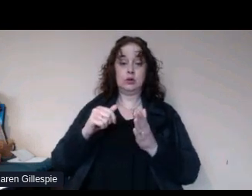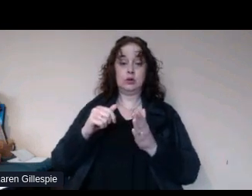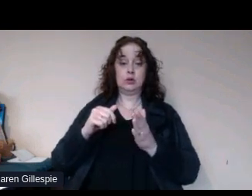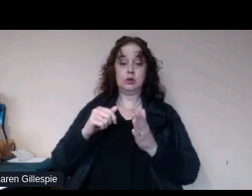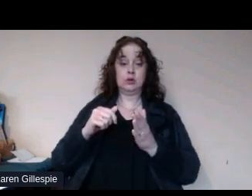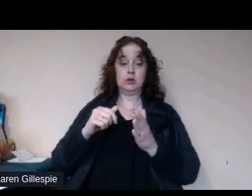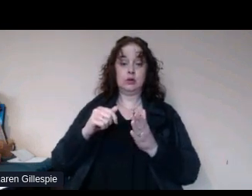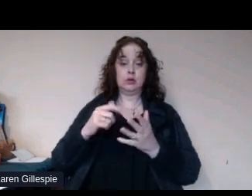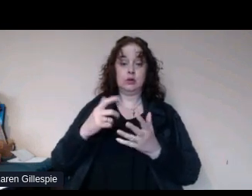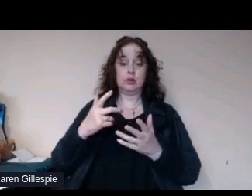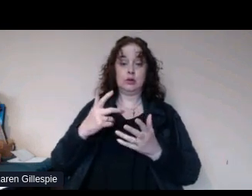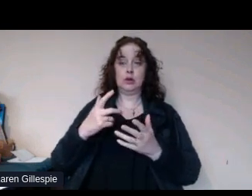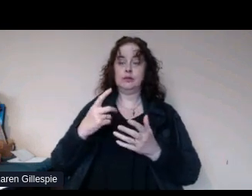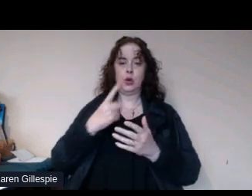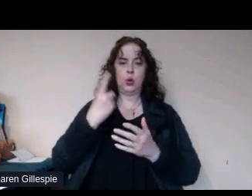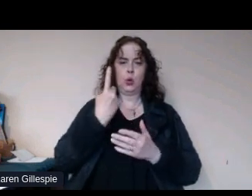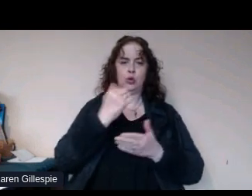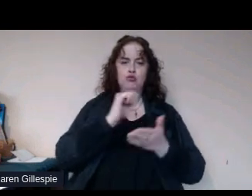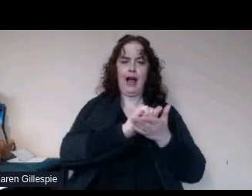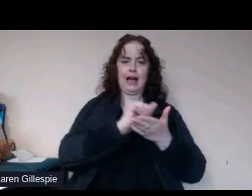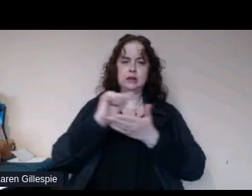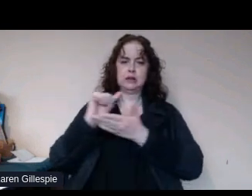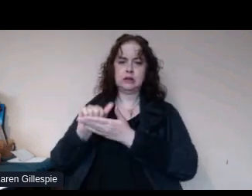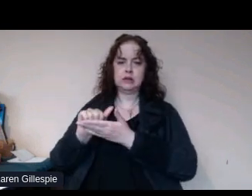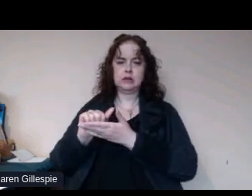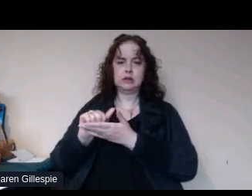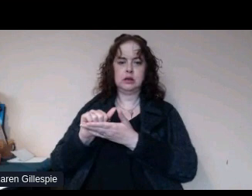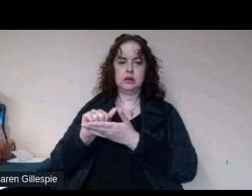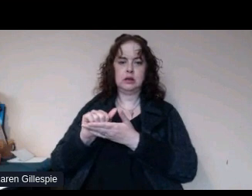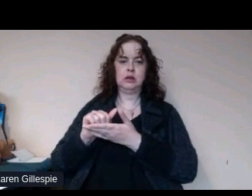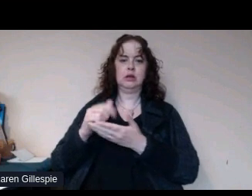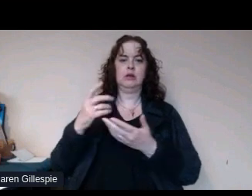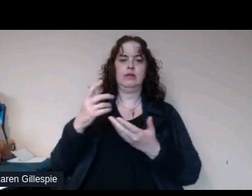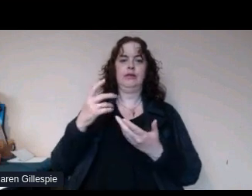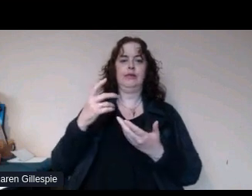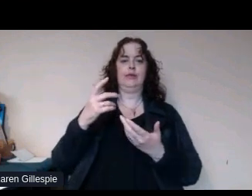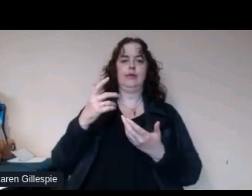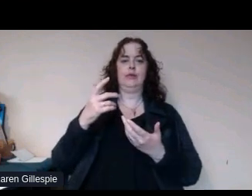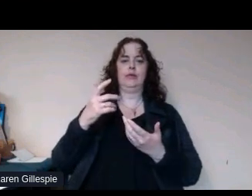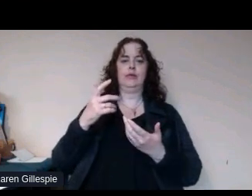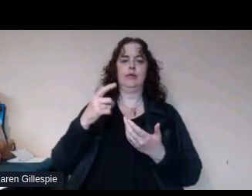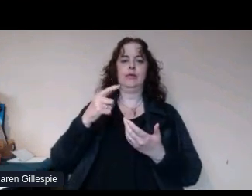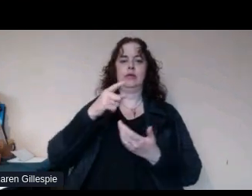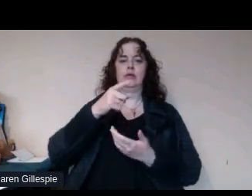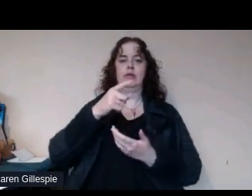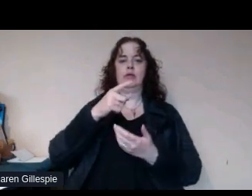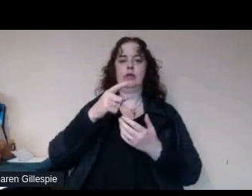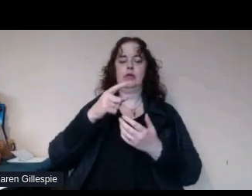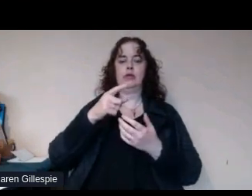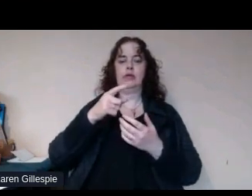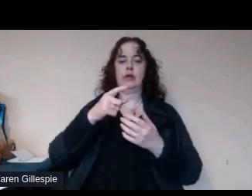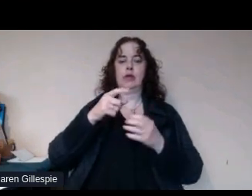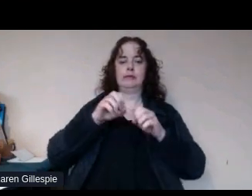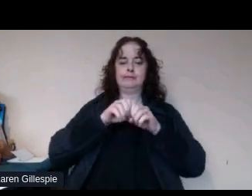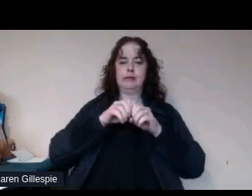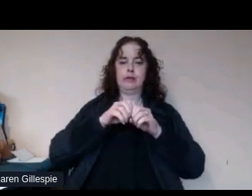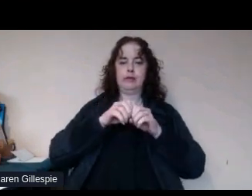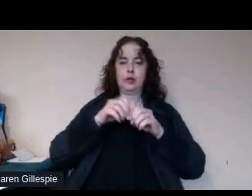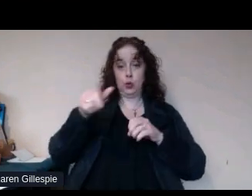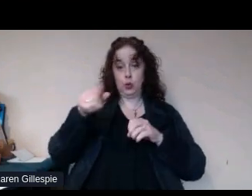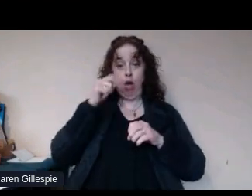determine who is right when it comes to accessibility. And the market, as you all